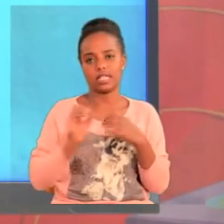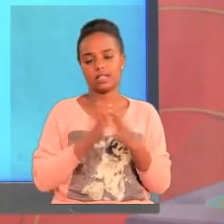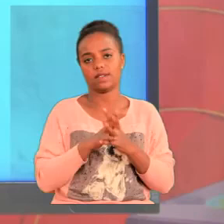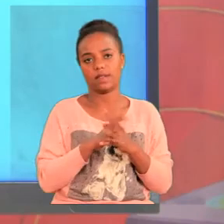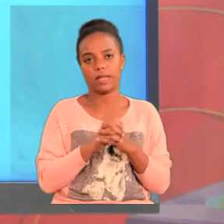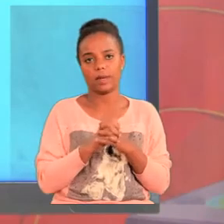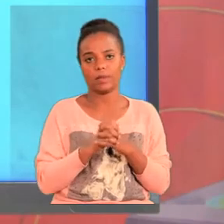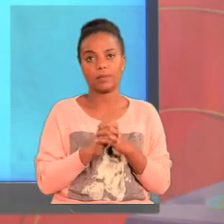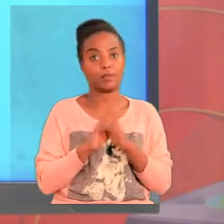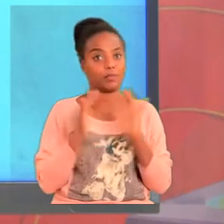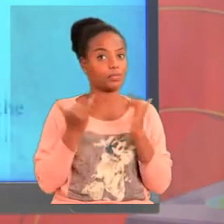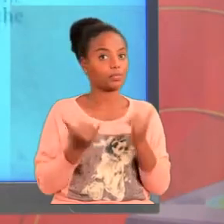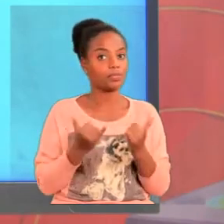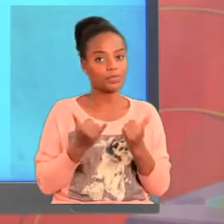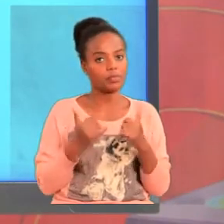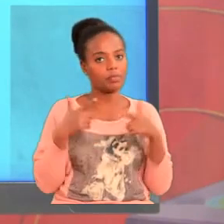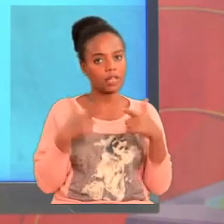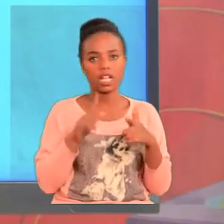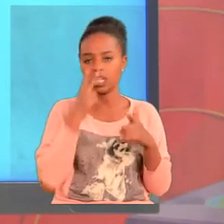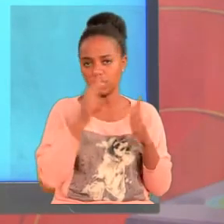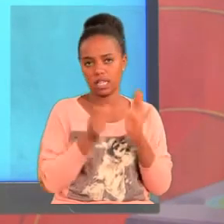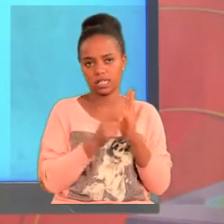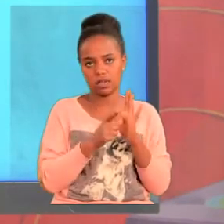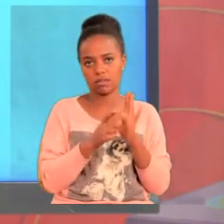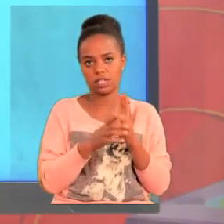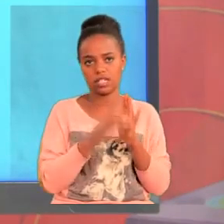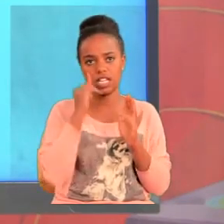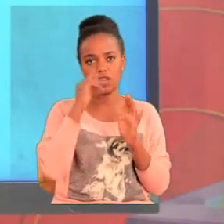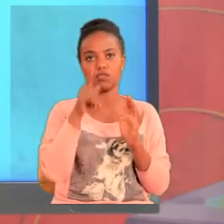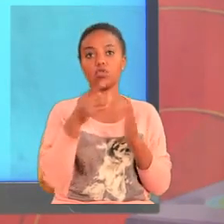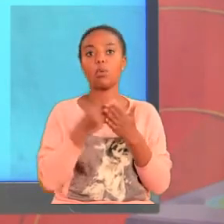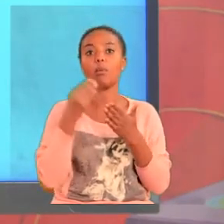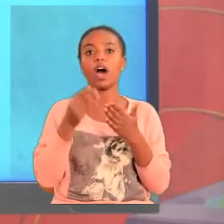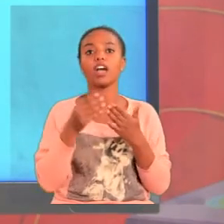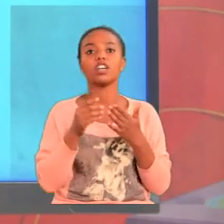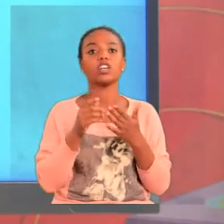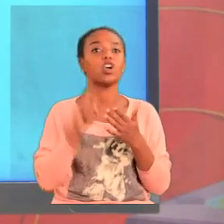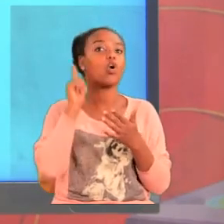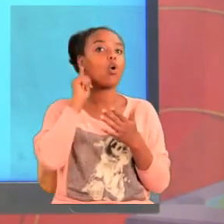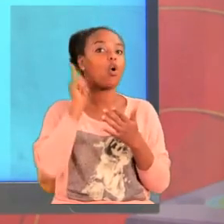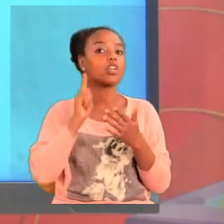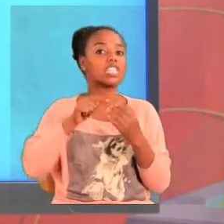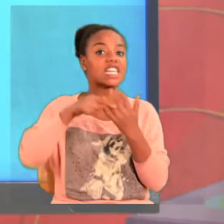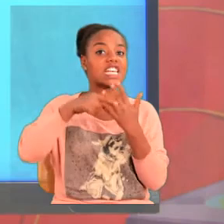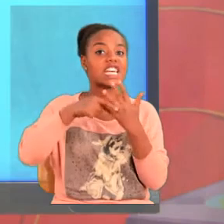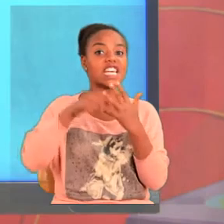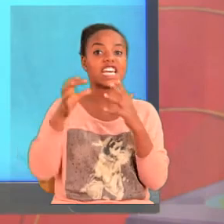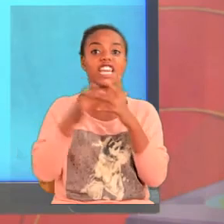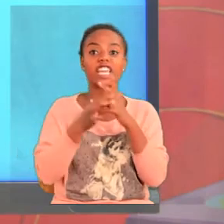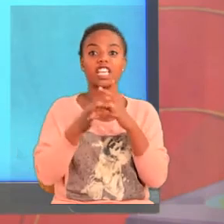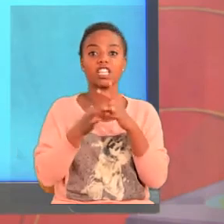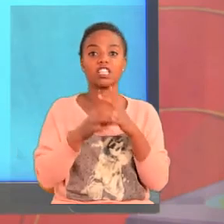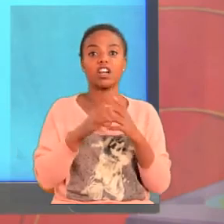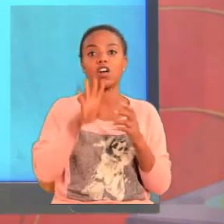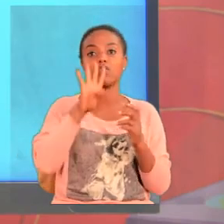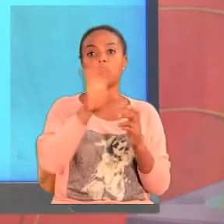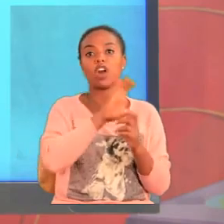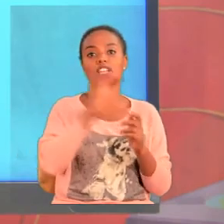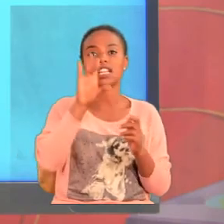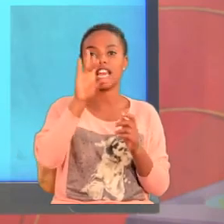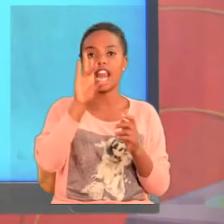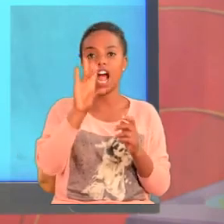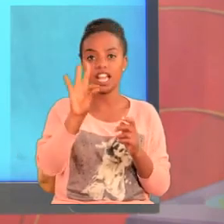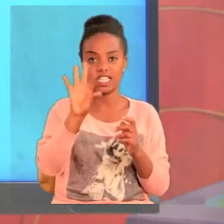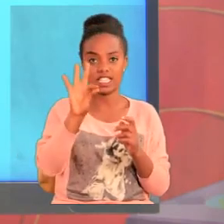Okay, now let's see example for this. If you buy a golden ring for 498